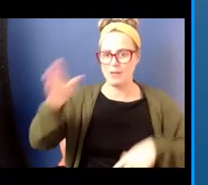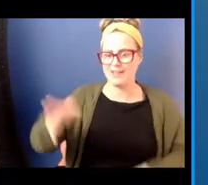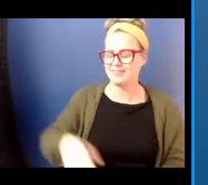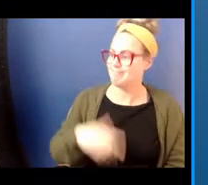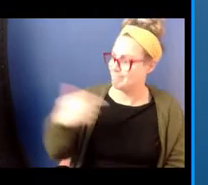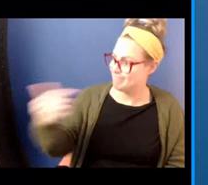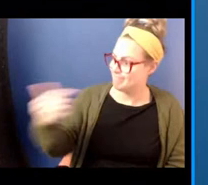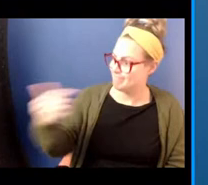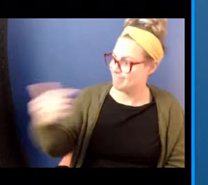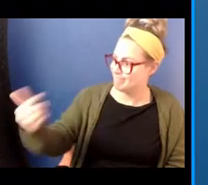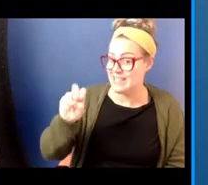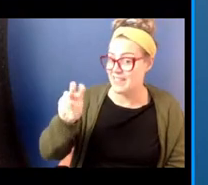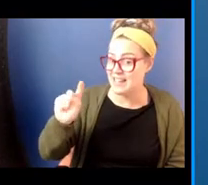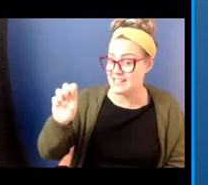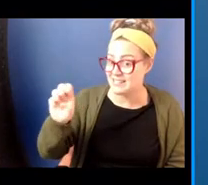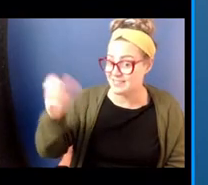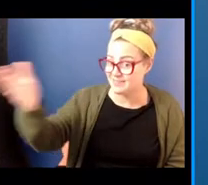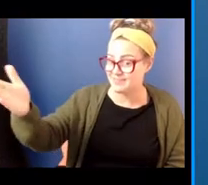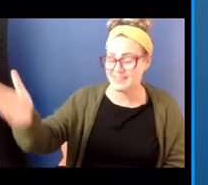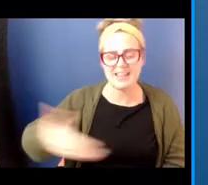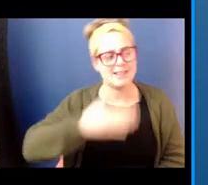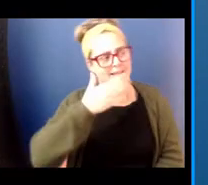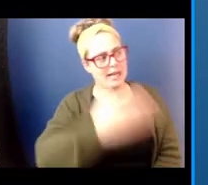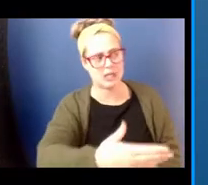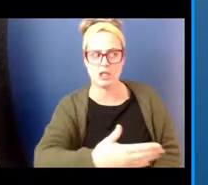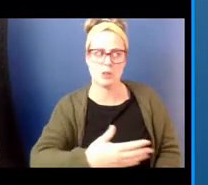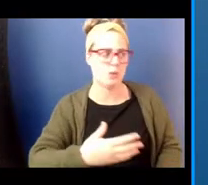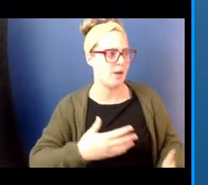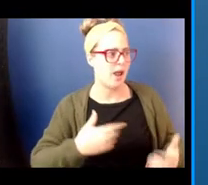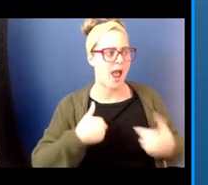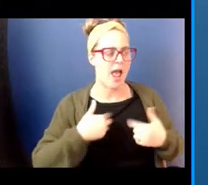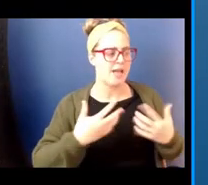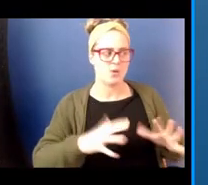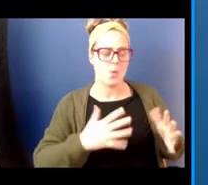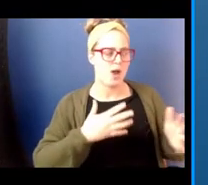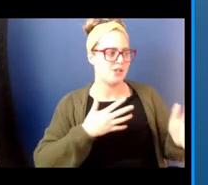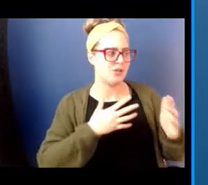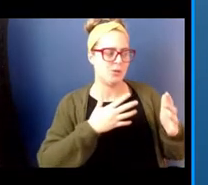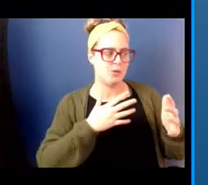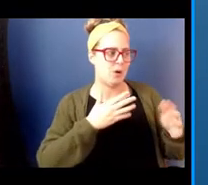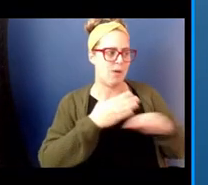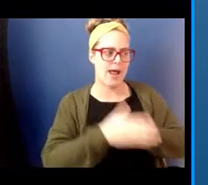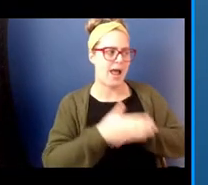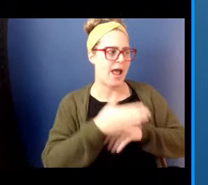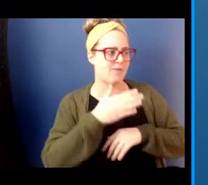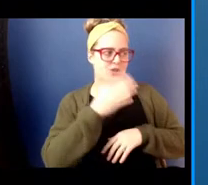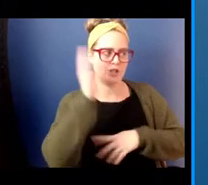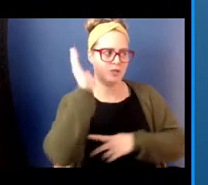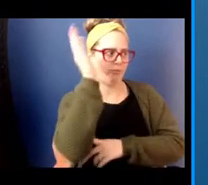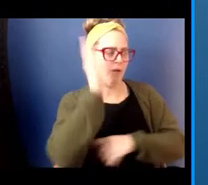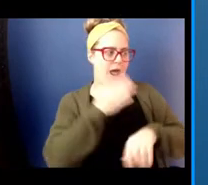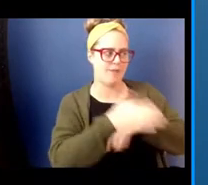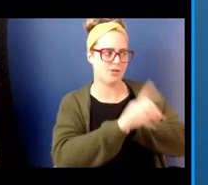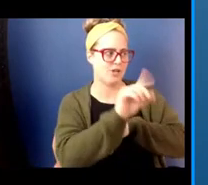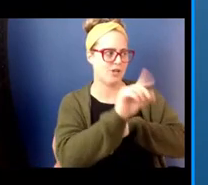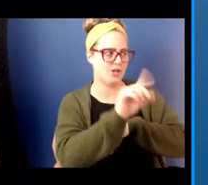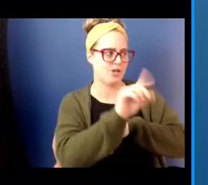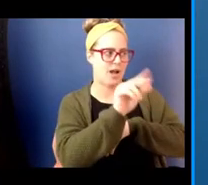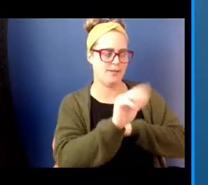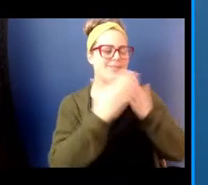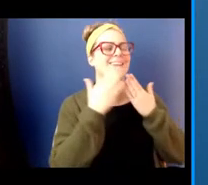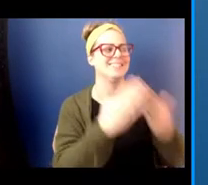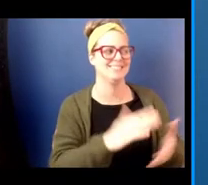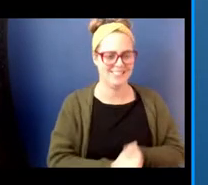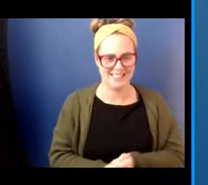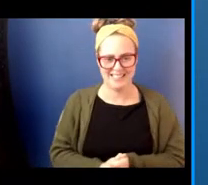thank you and thank you for not making me follow Donna I appreciate that um so I want to speak as a state that was not chosen